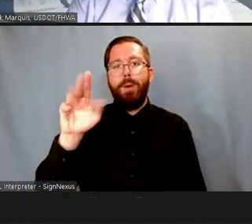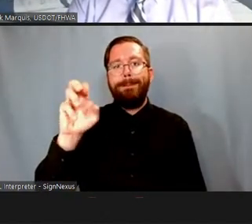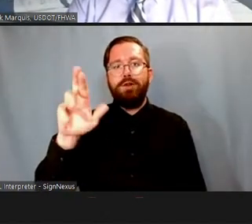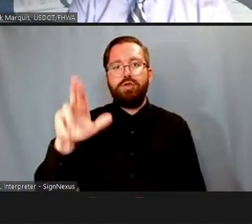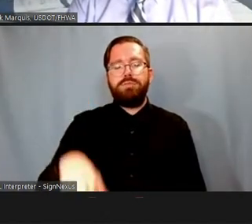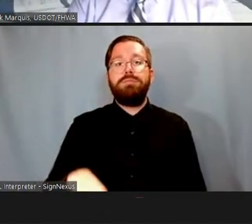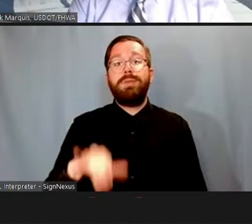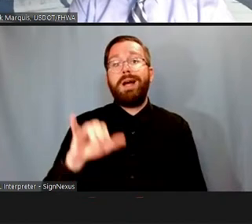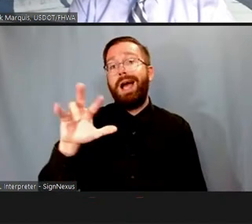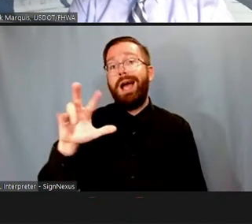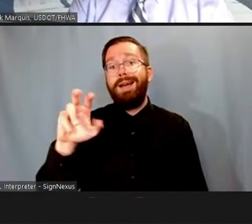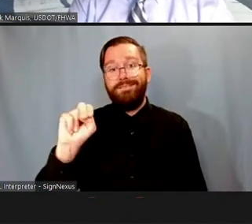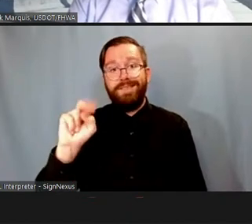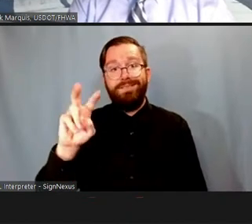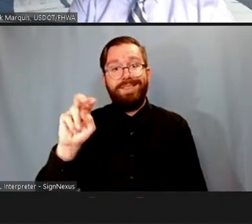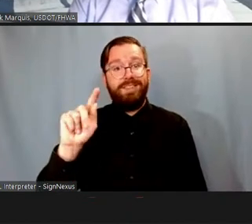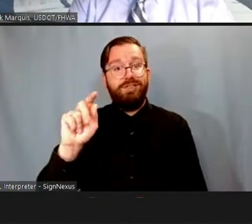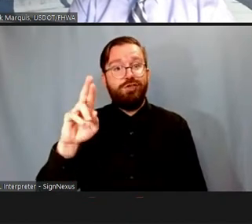ivan ventura